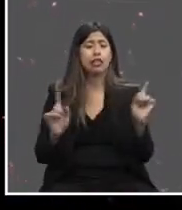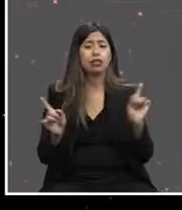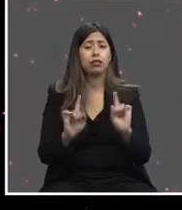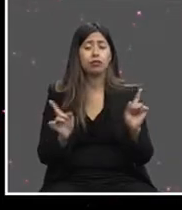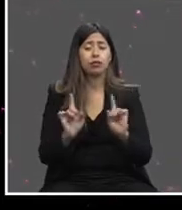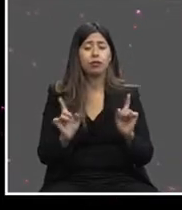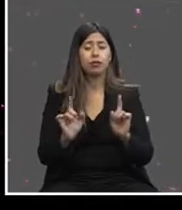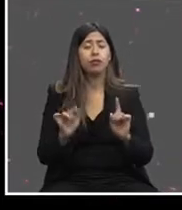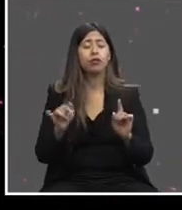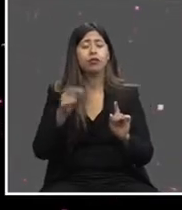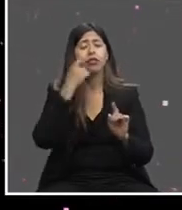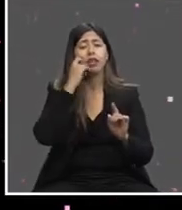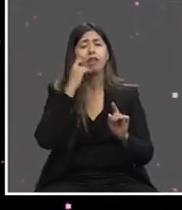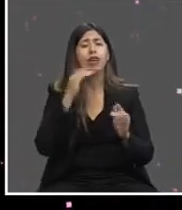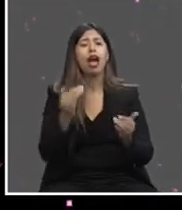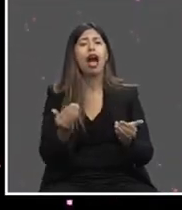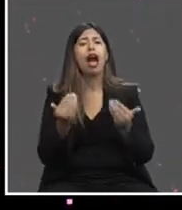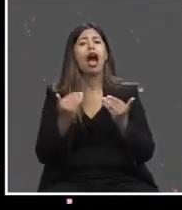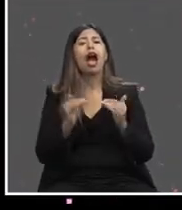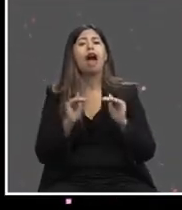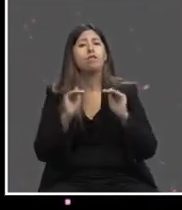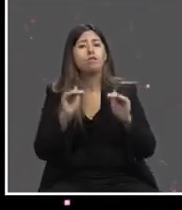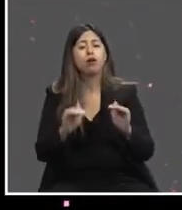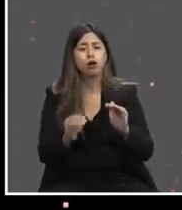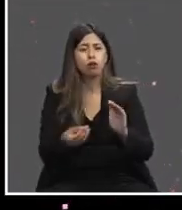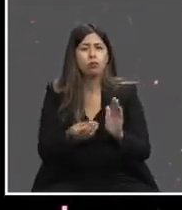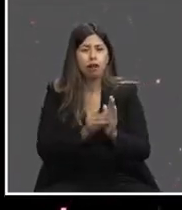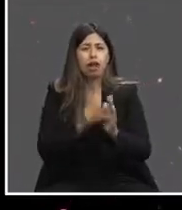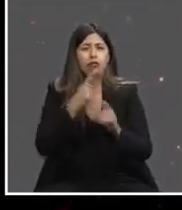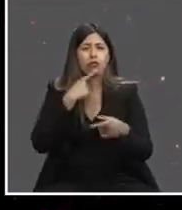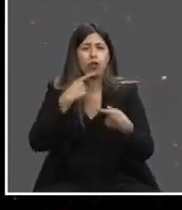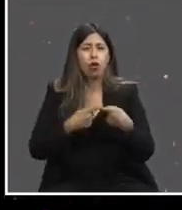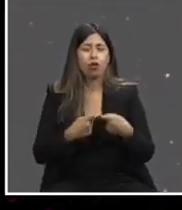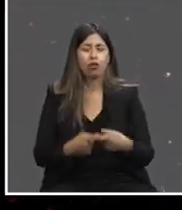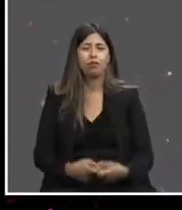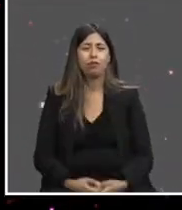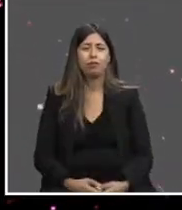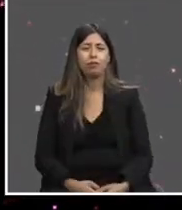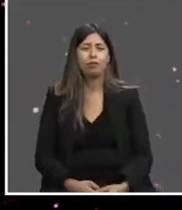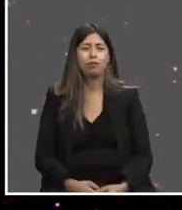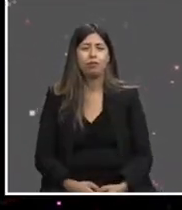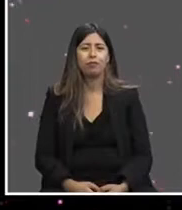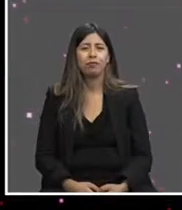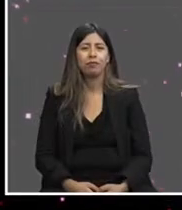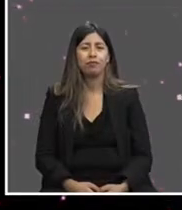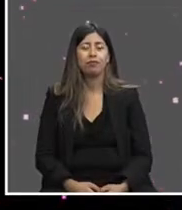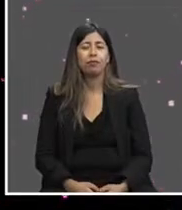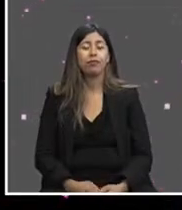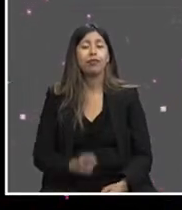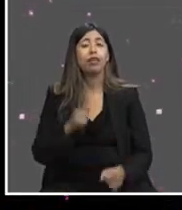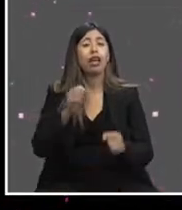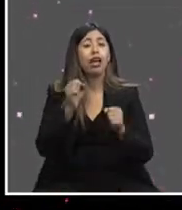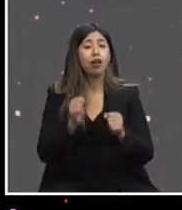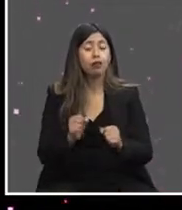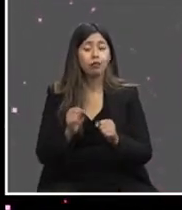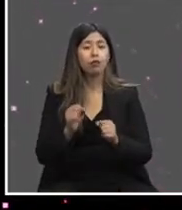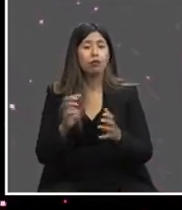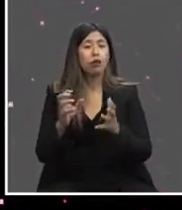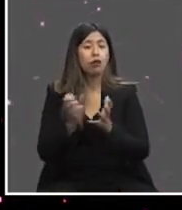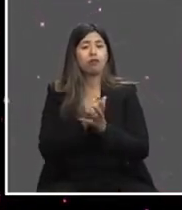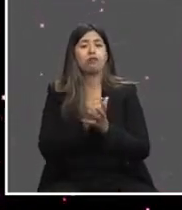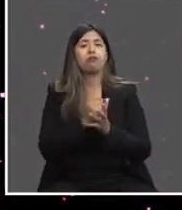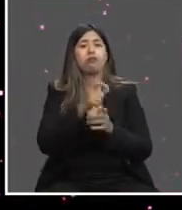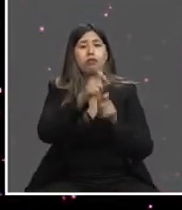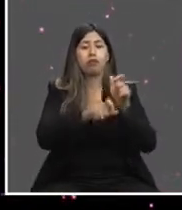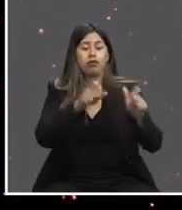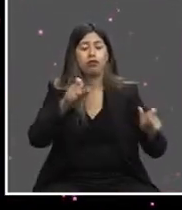more robust than is commonly realized and much more able to reach people coming from different moral traditions. I don't have time to